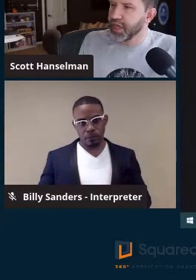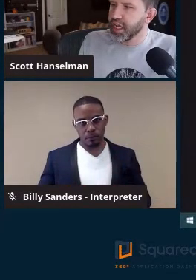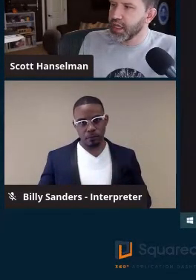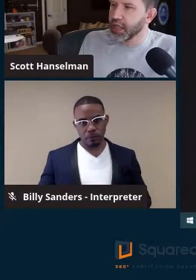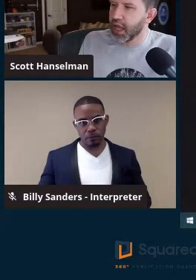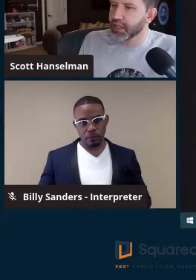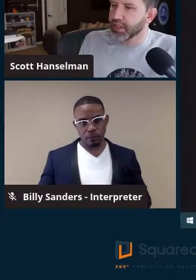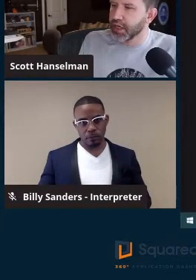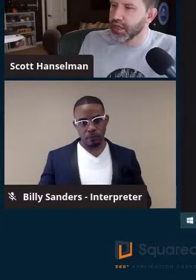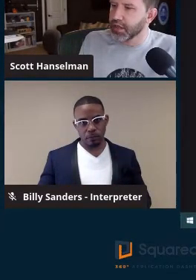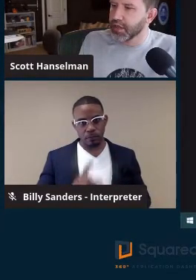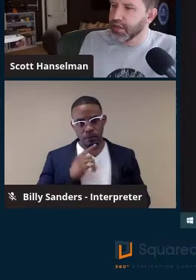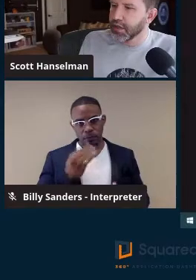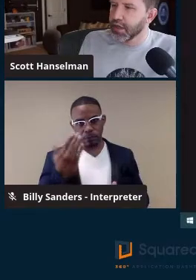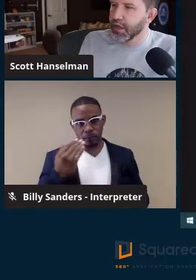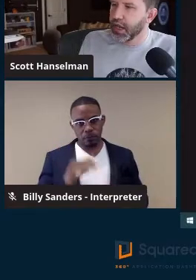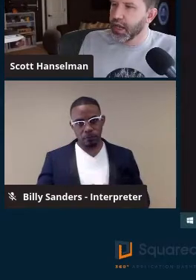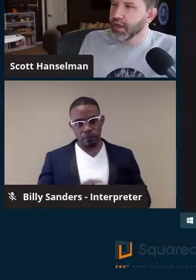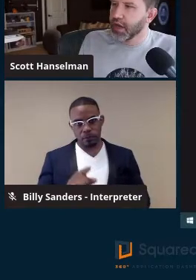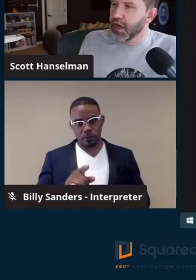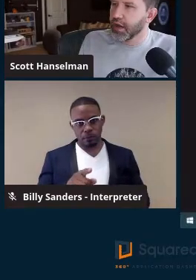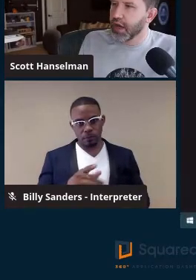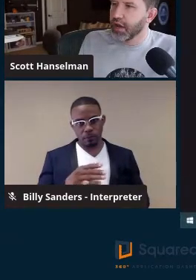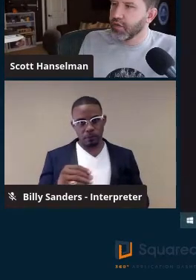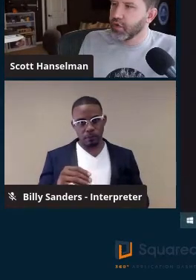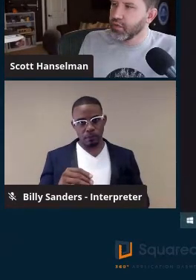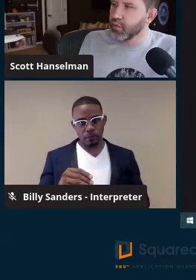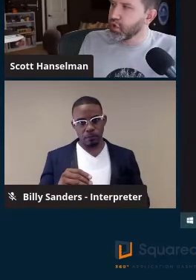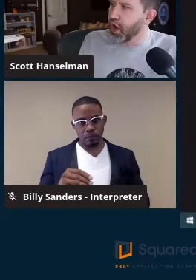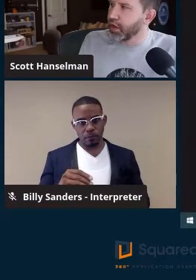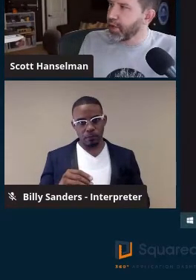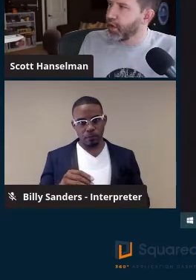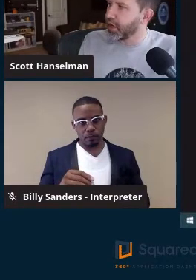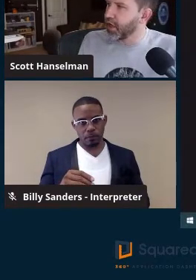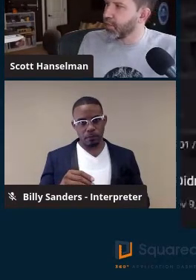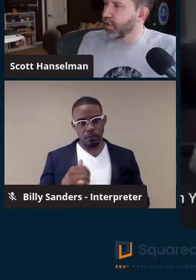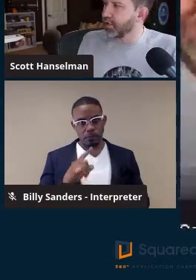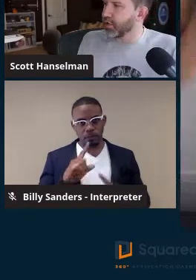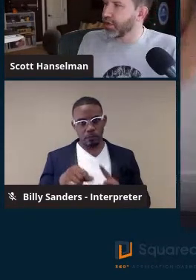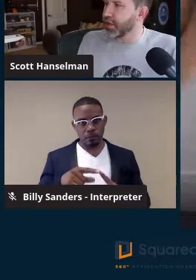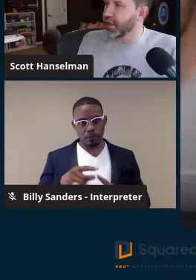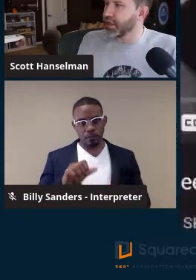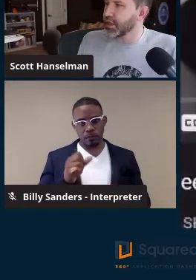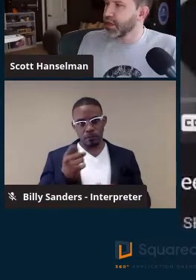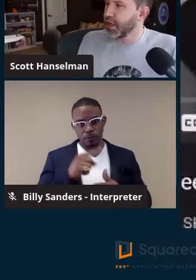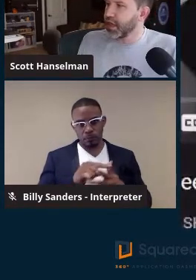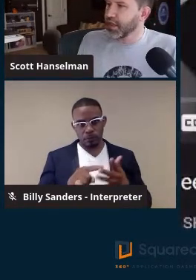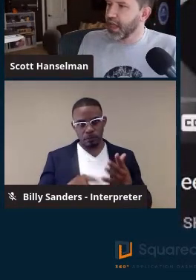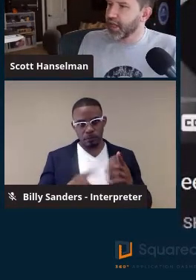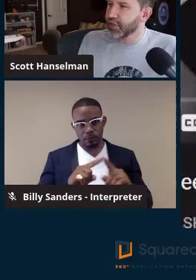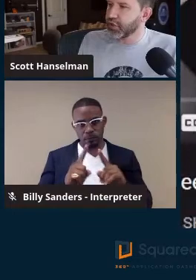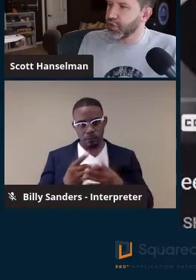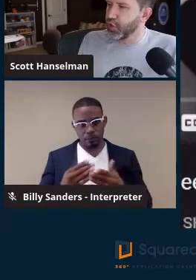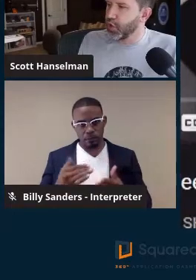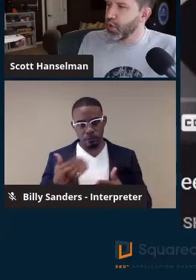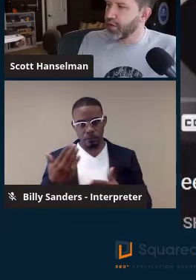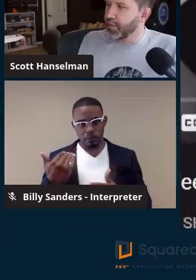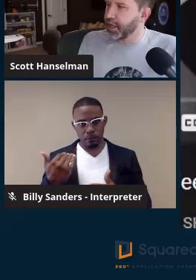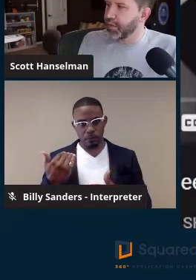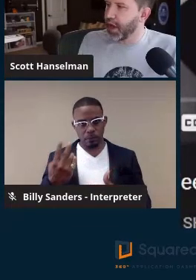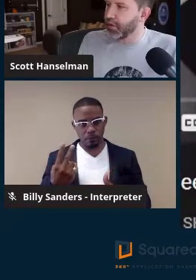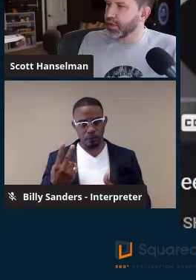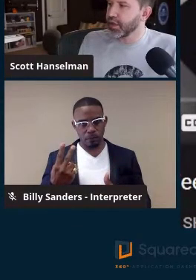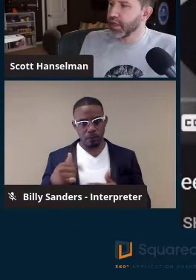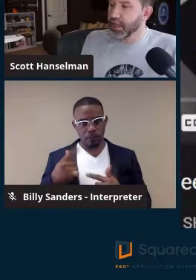There's me last night. And I talk about a number of different things, and the last 2 have